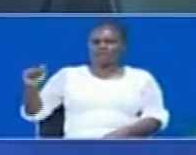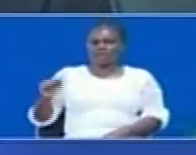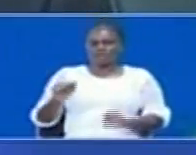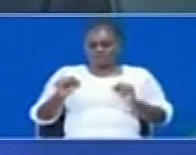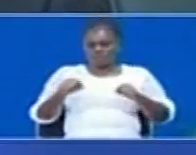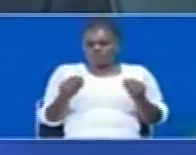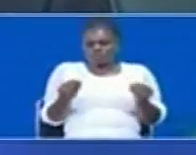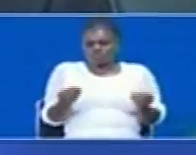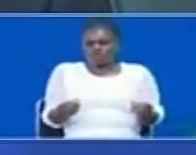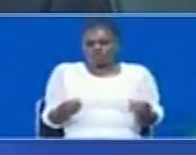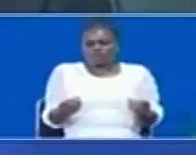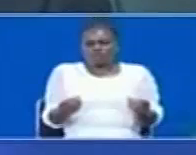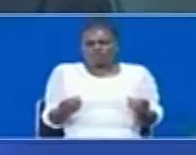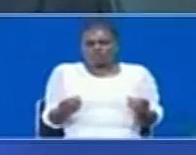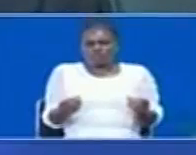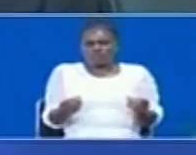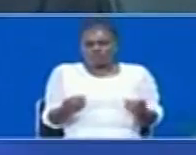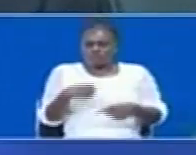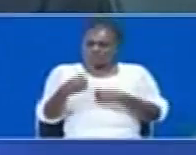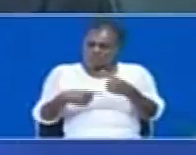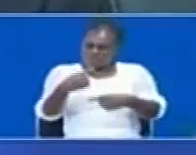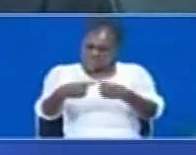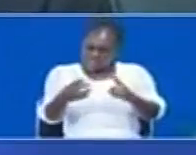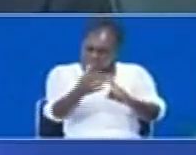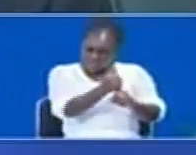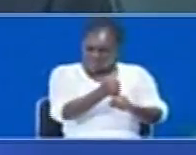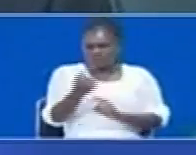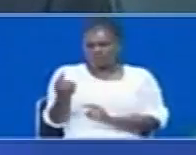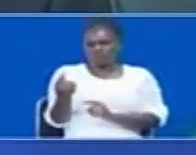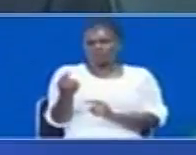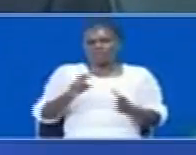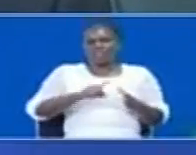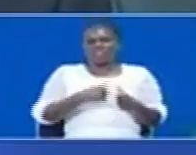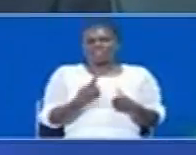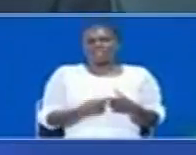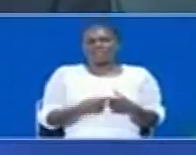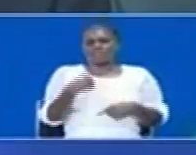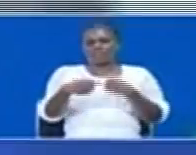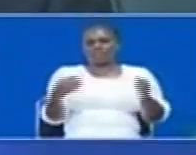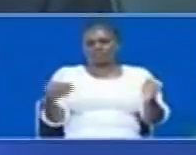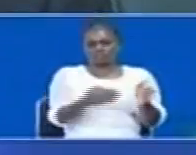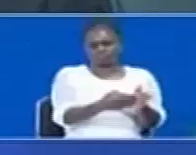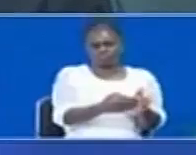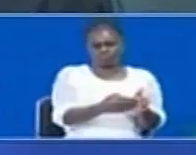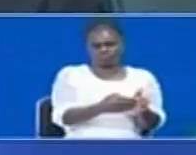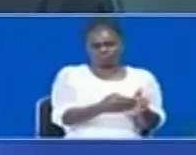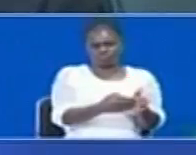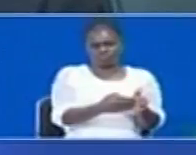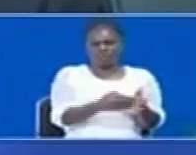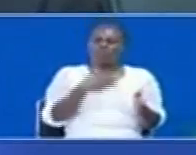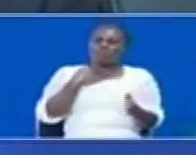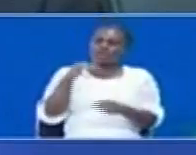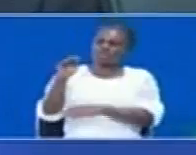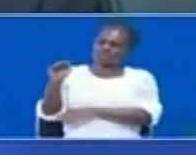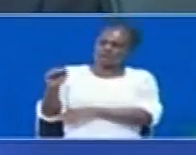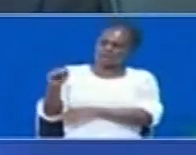address it. We made progress, and again, the progress stalled. We want to appeal